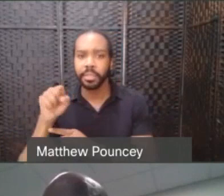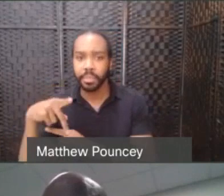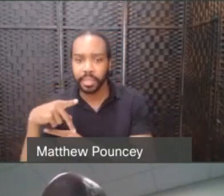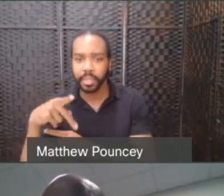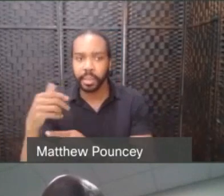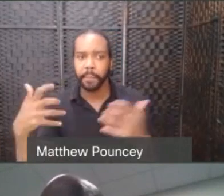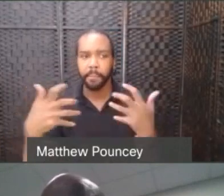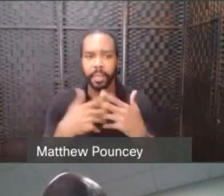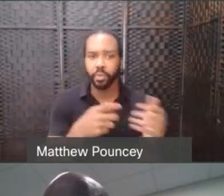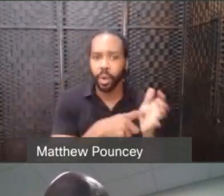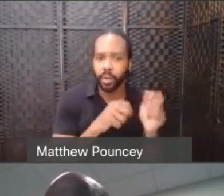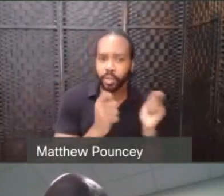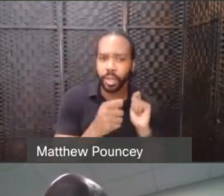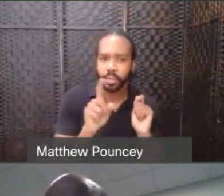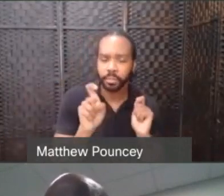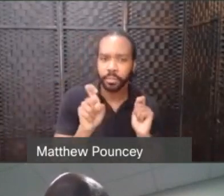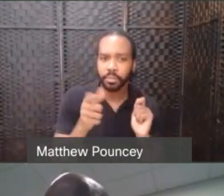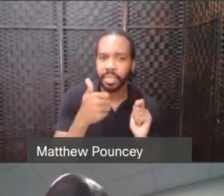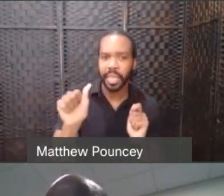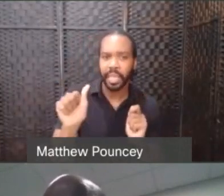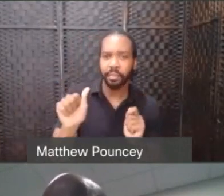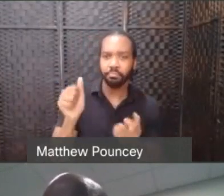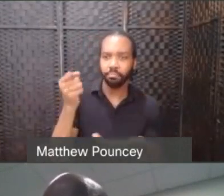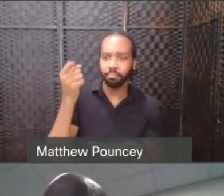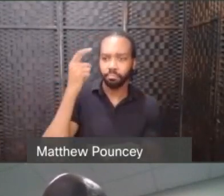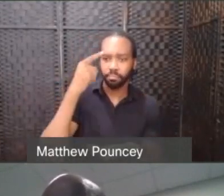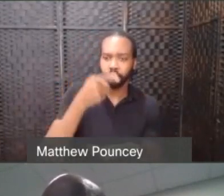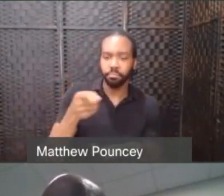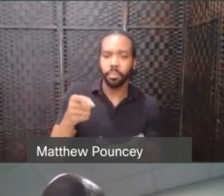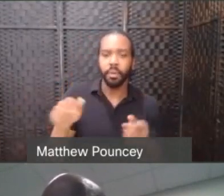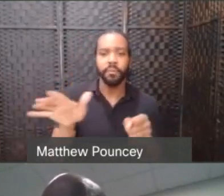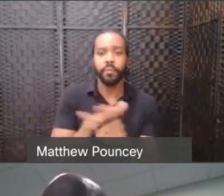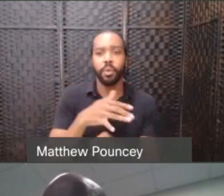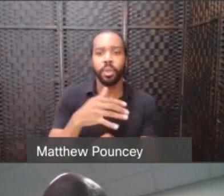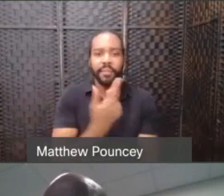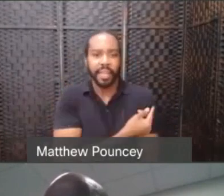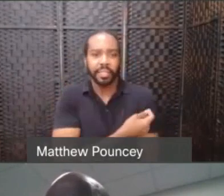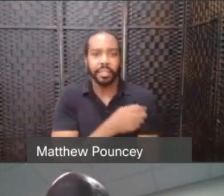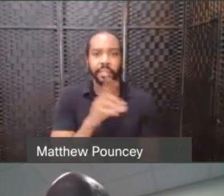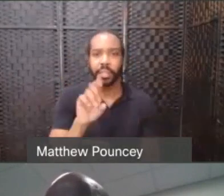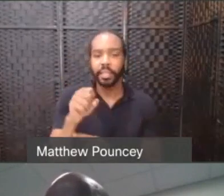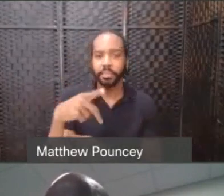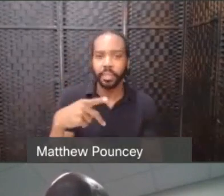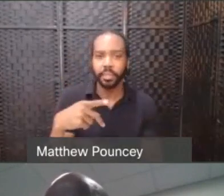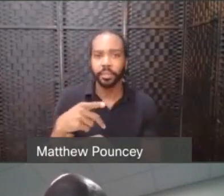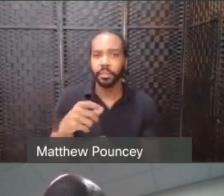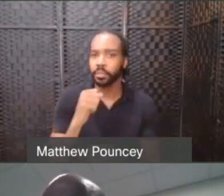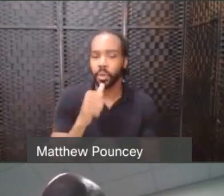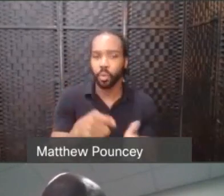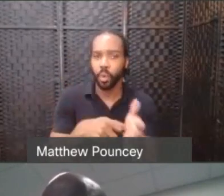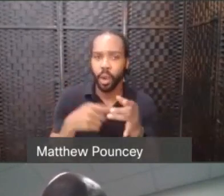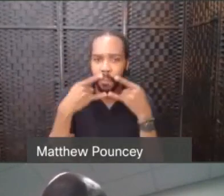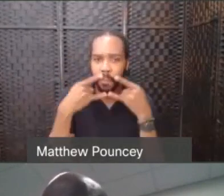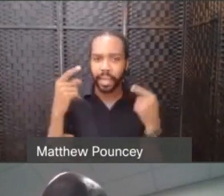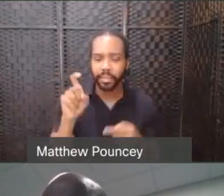requirements would change? Is there any sense that fully vaccinated DSPs would eventually not be required to mask?